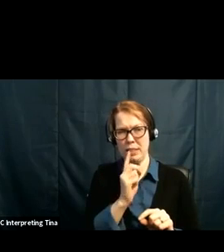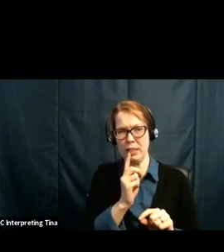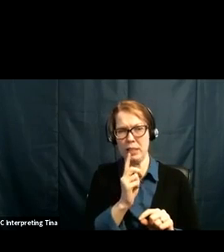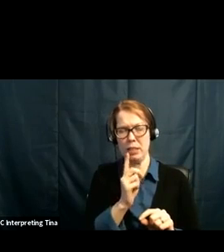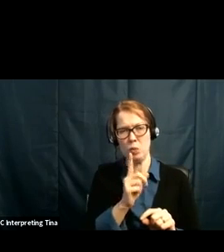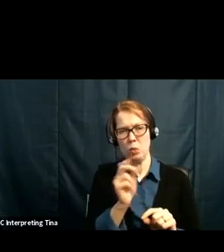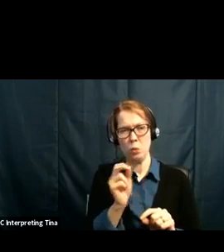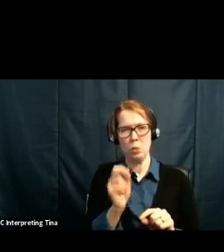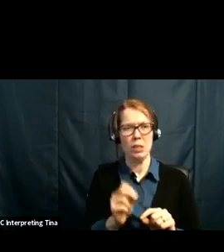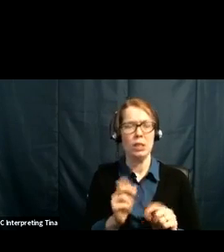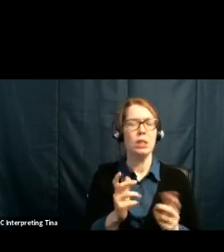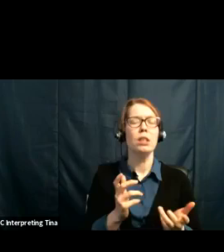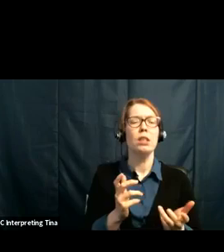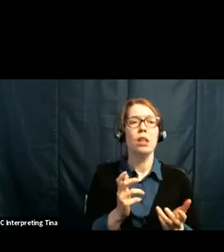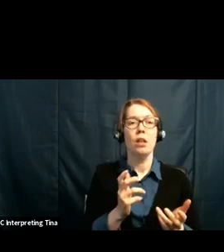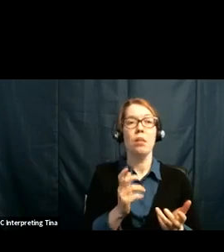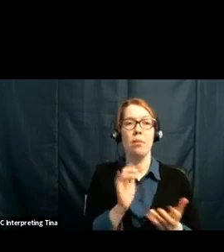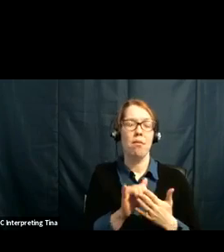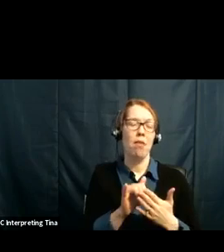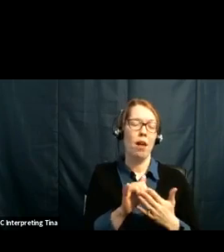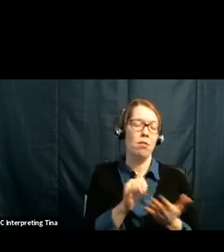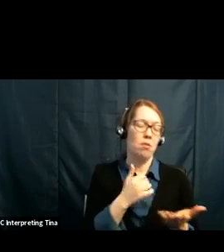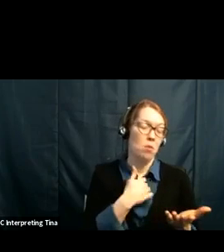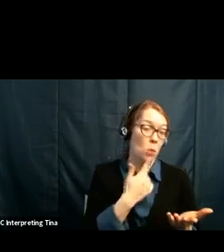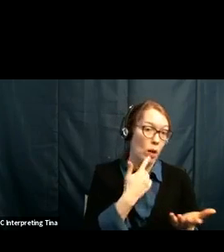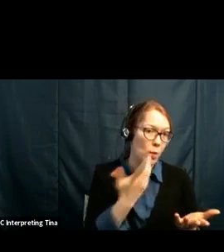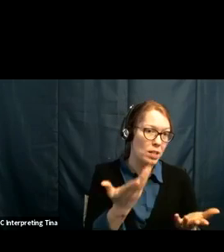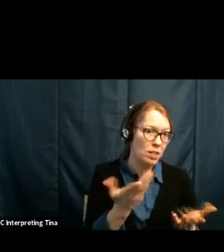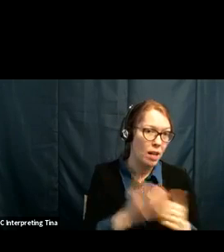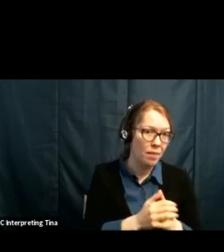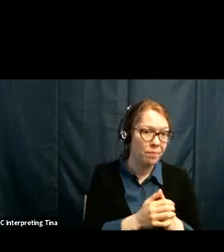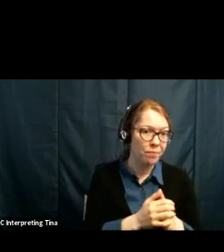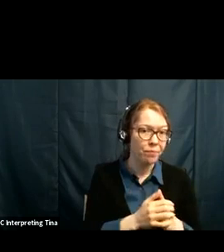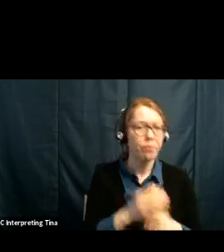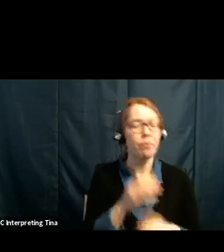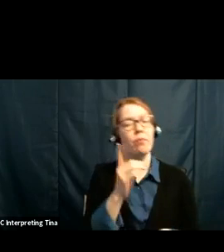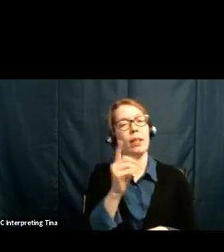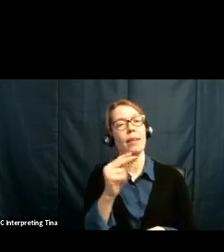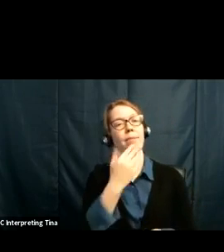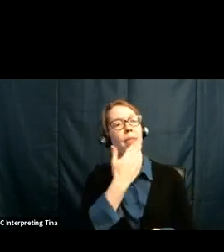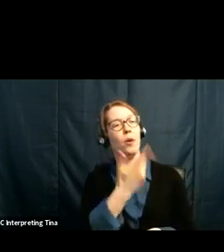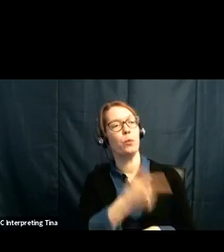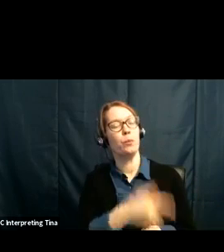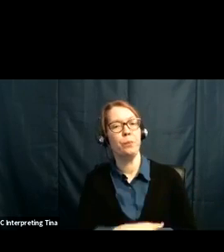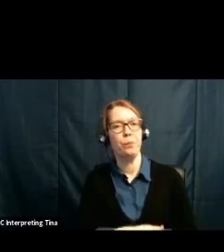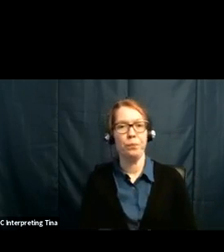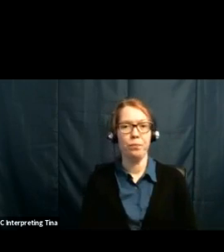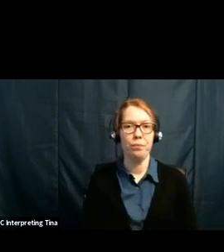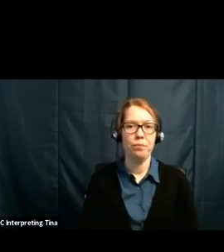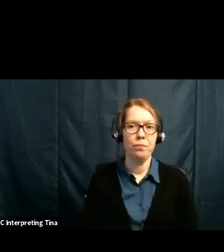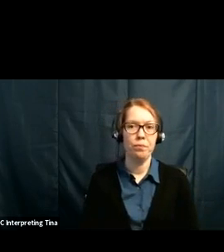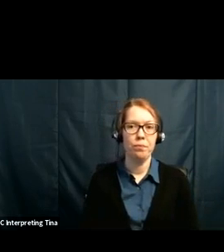But that's what I would say. Thank you.